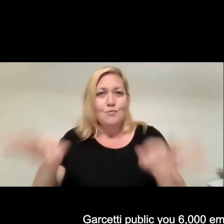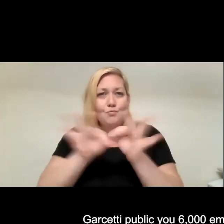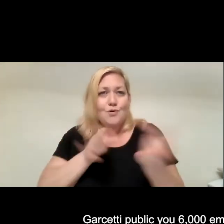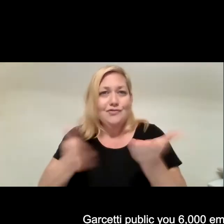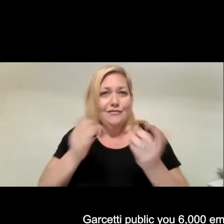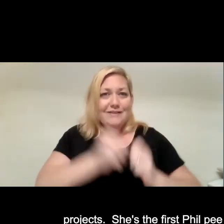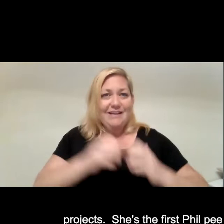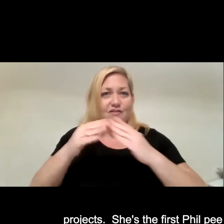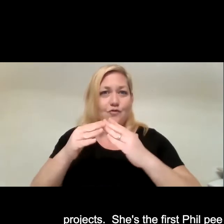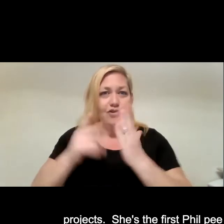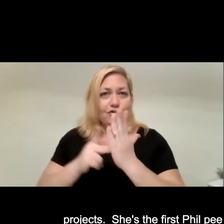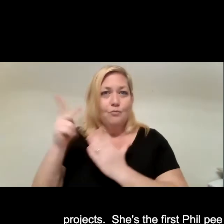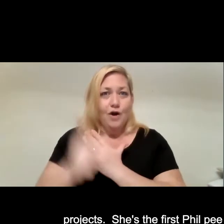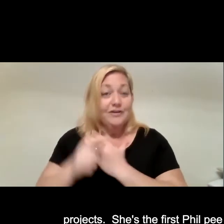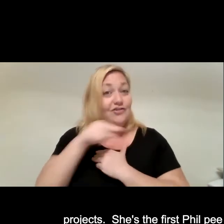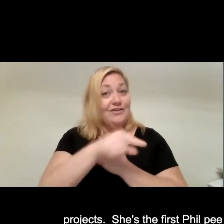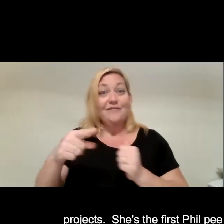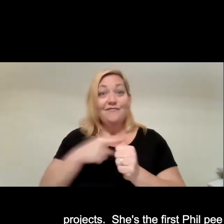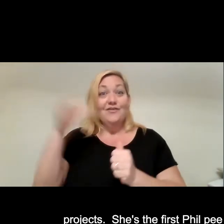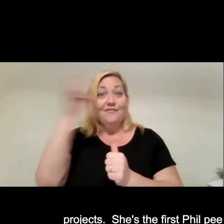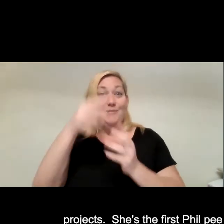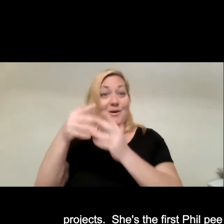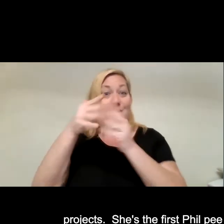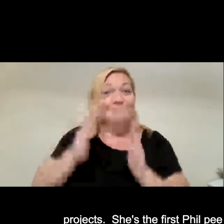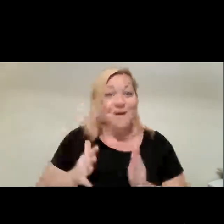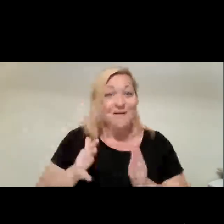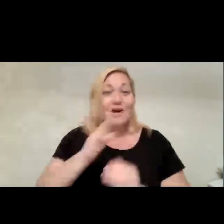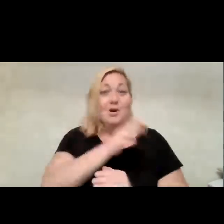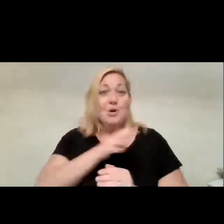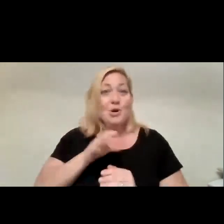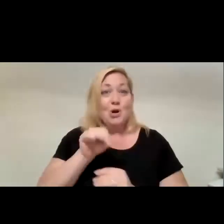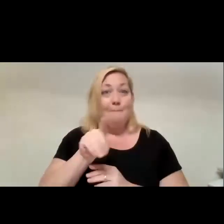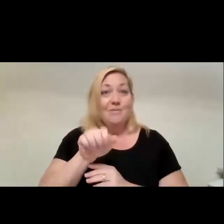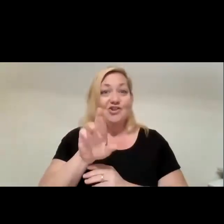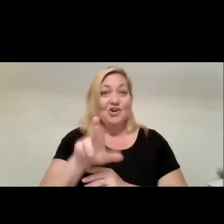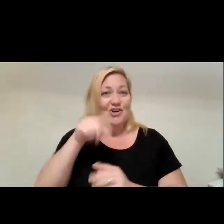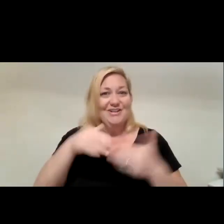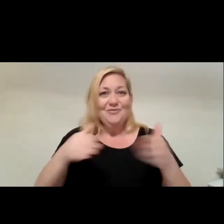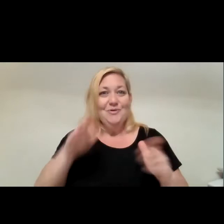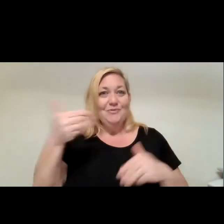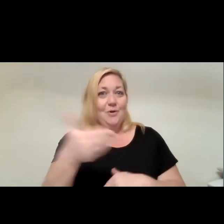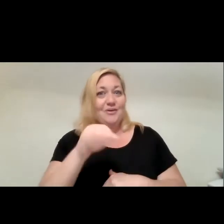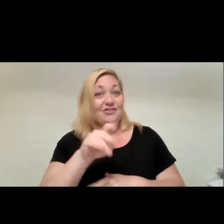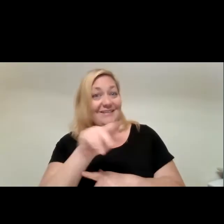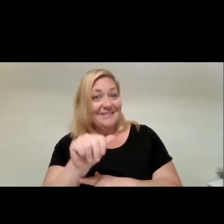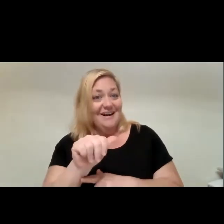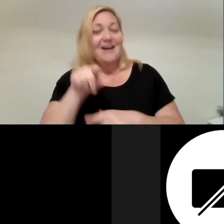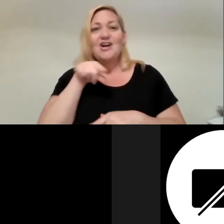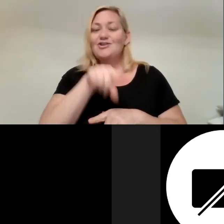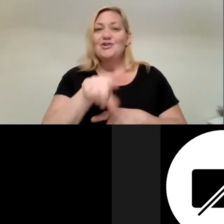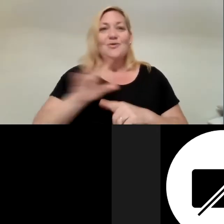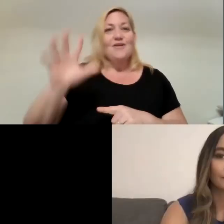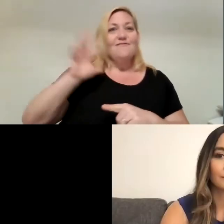infrastructure projects. She's the first Filipino-American commissioner in this role. So Jessica, as you are the